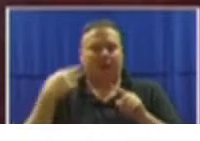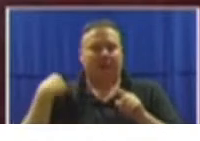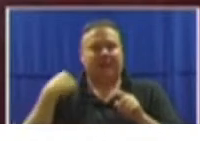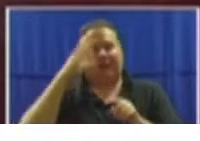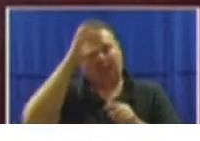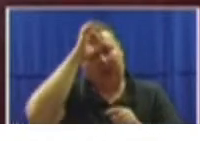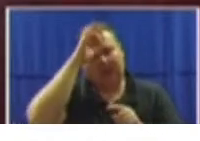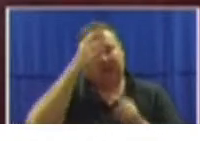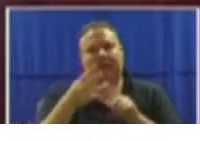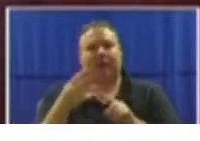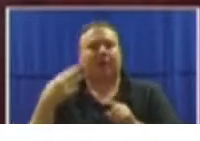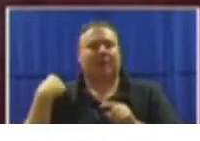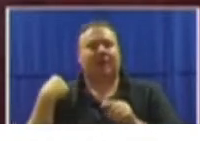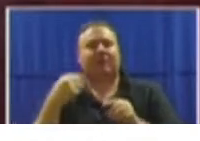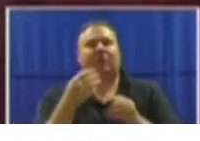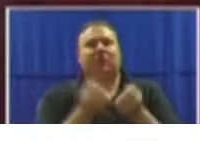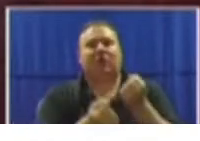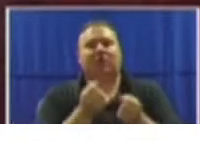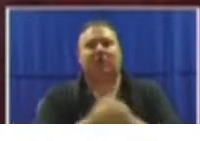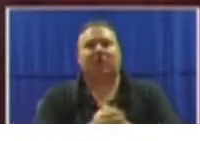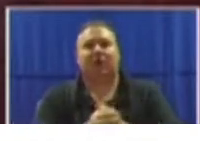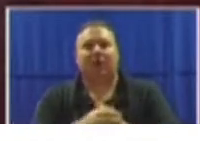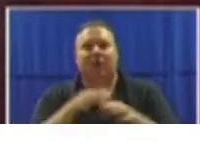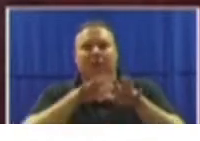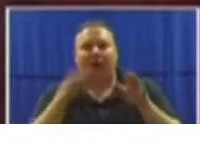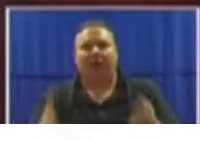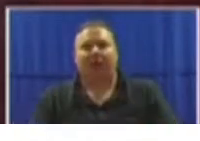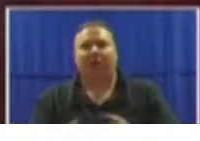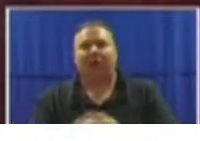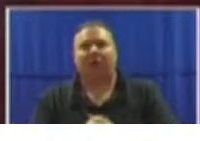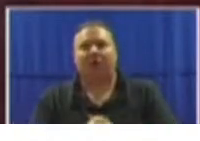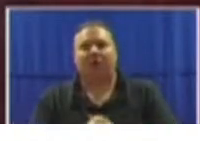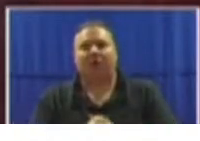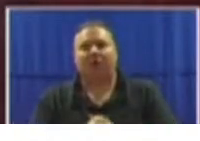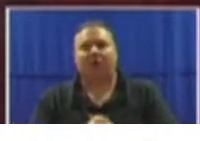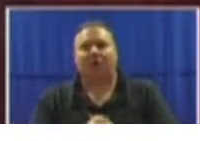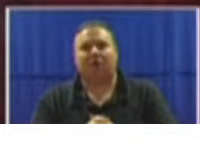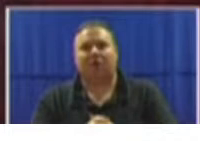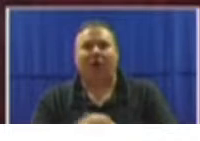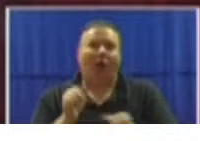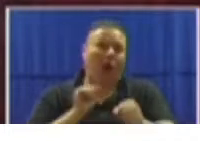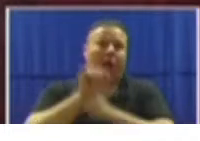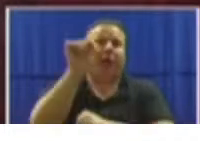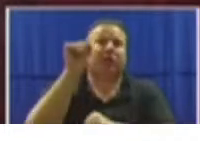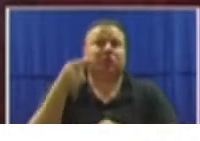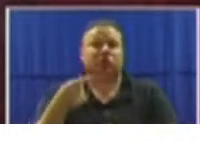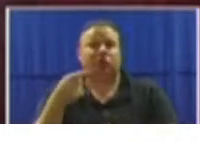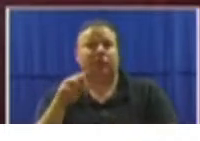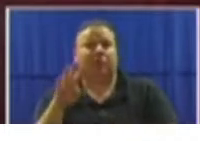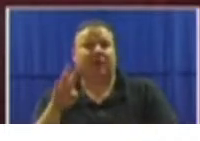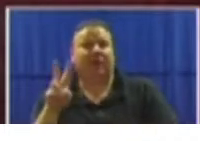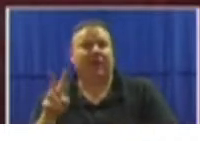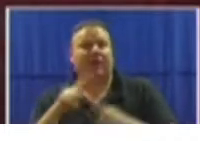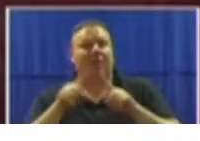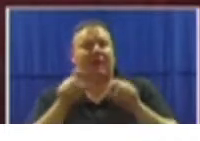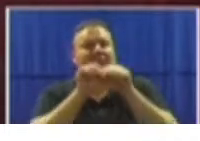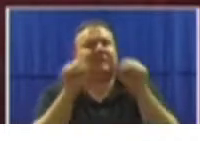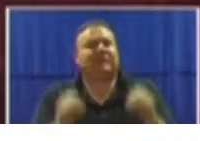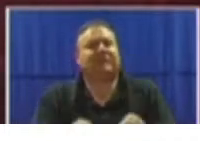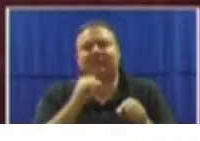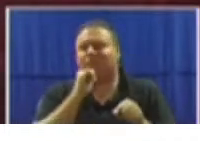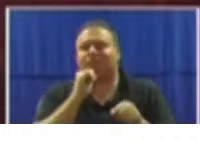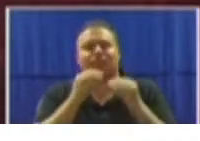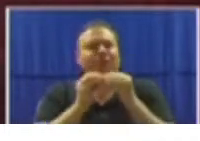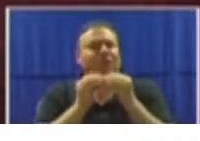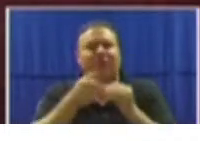Justice, all of them are going to take platform and say against the GBV, which their system does not fight it